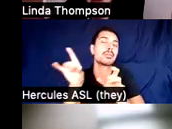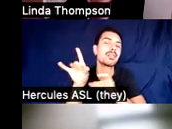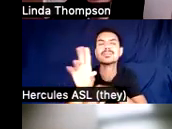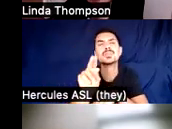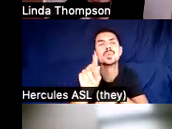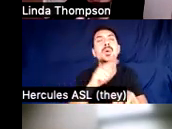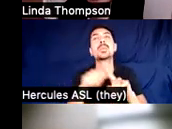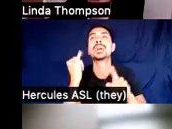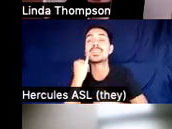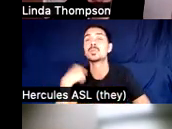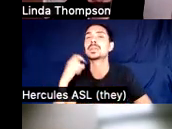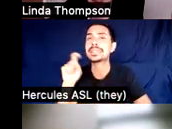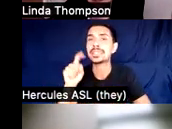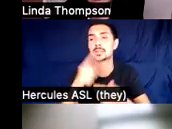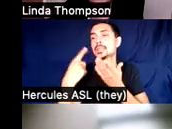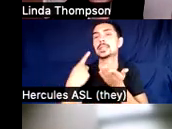need help,